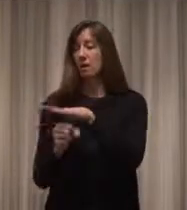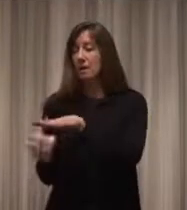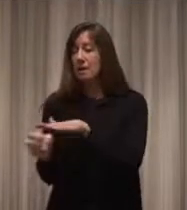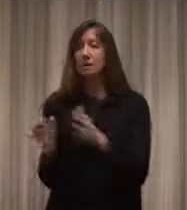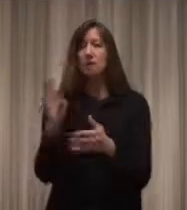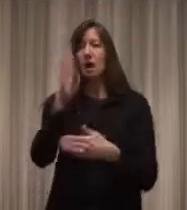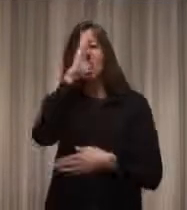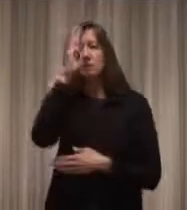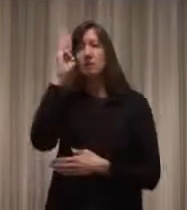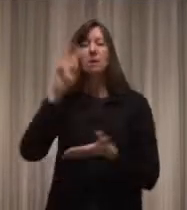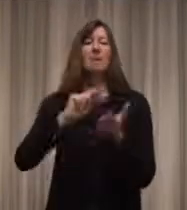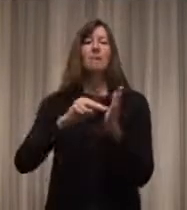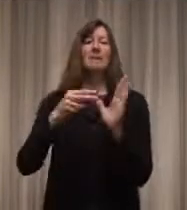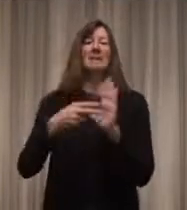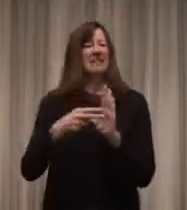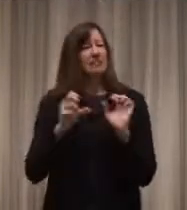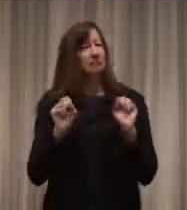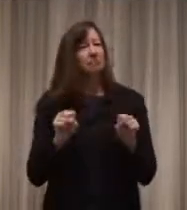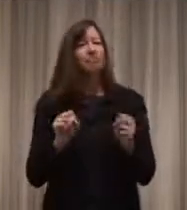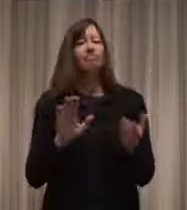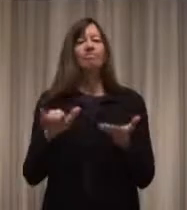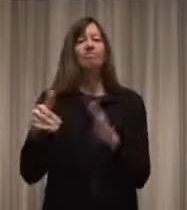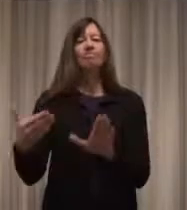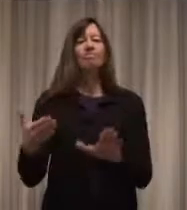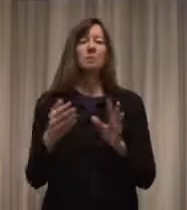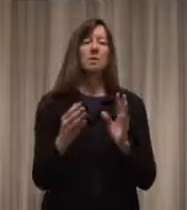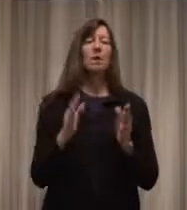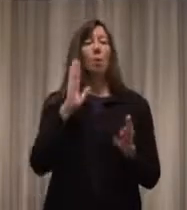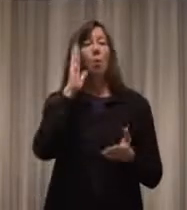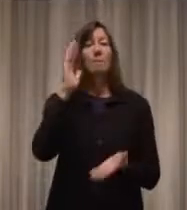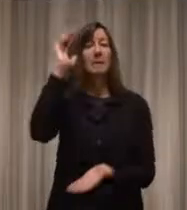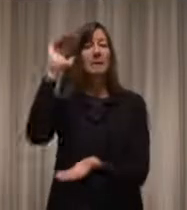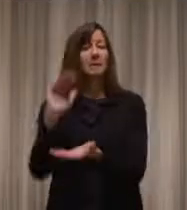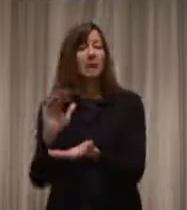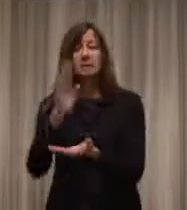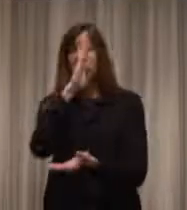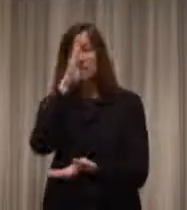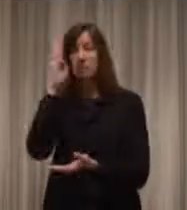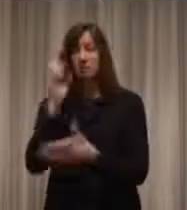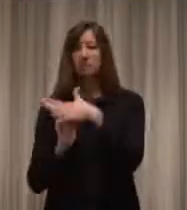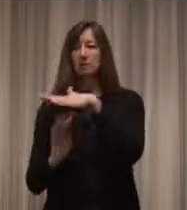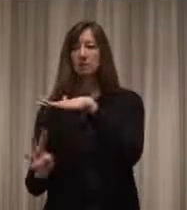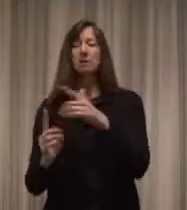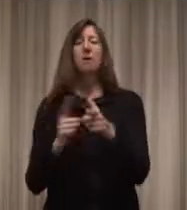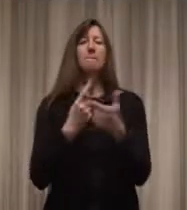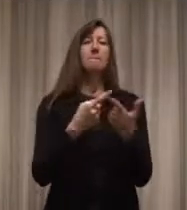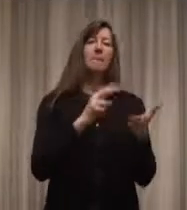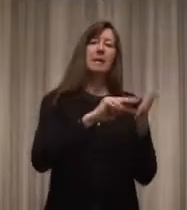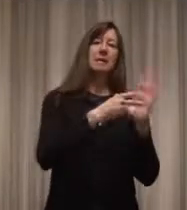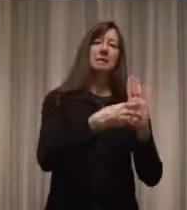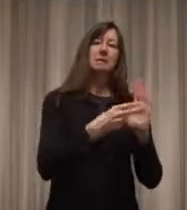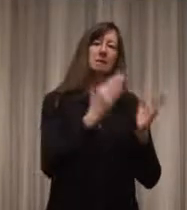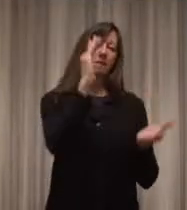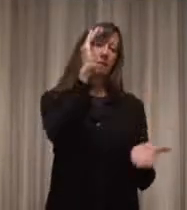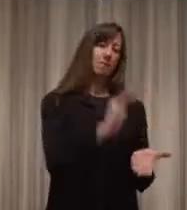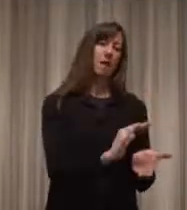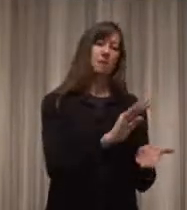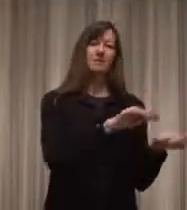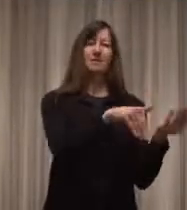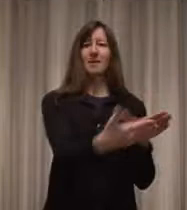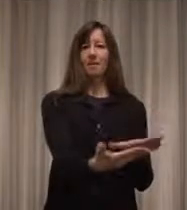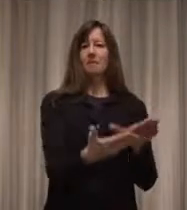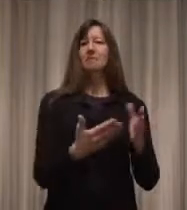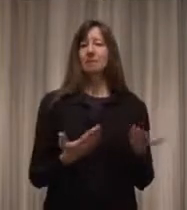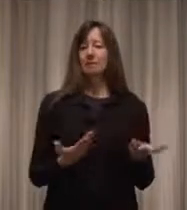in terms of continuing to follow the precautions and using using the information from the public